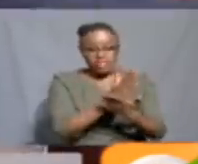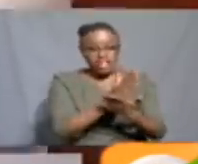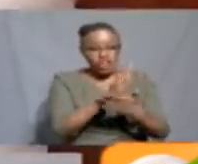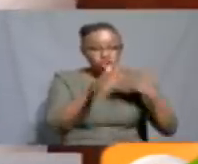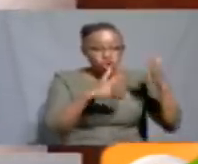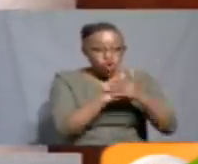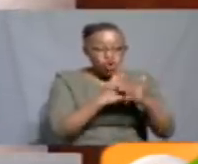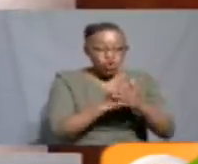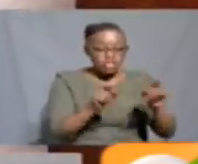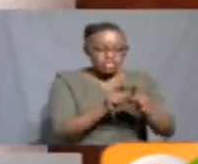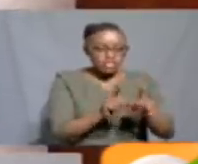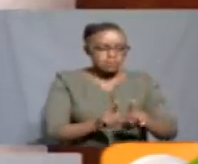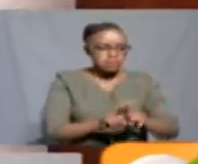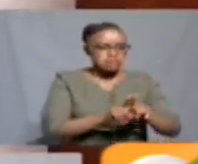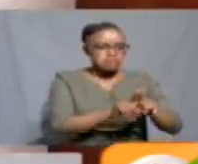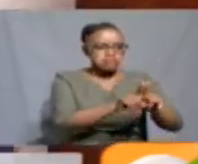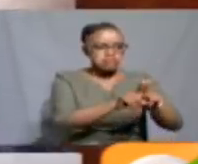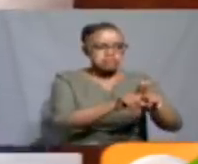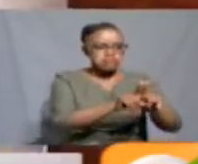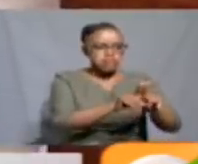all fall in line.